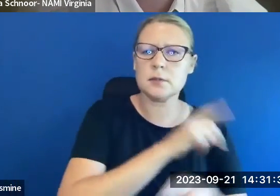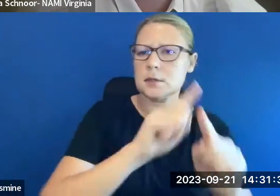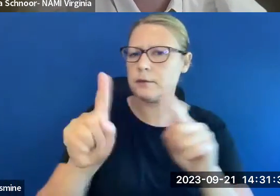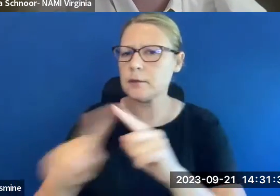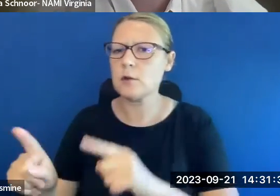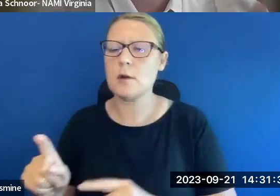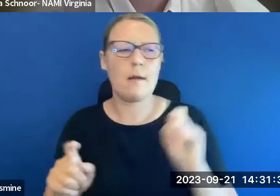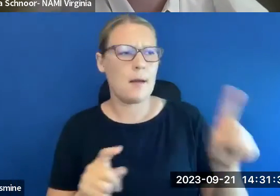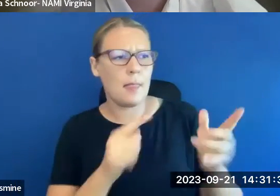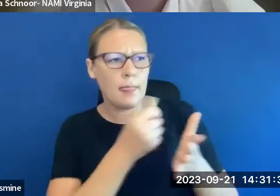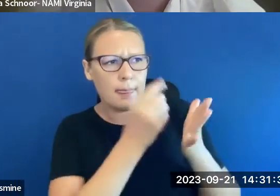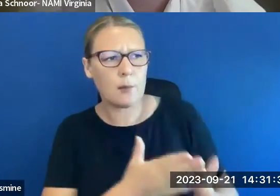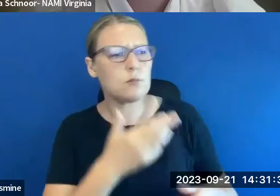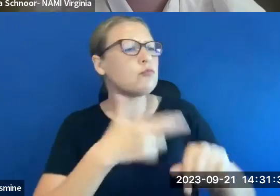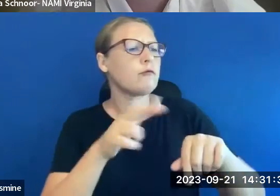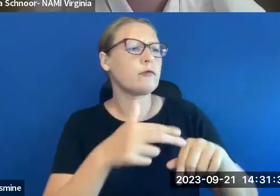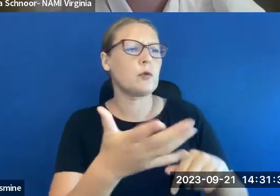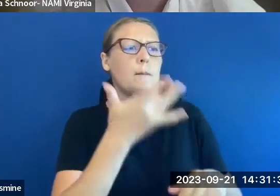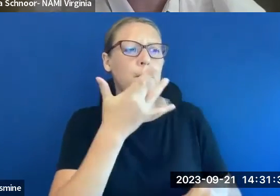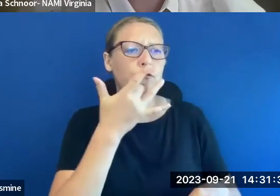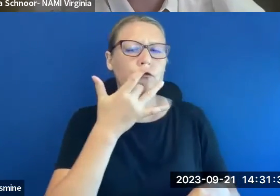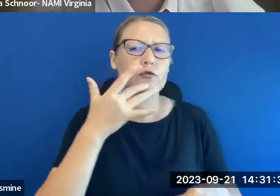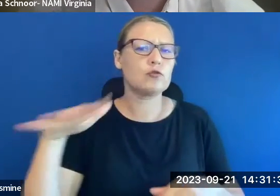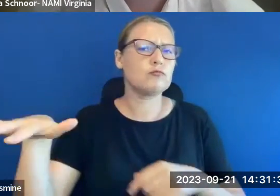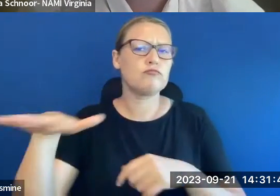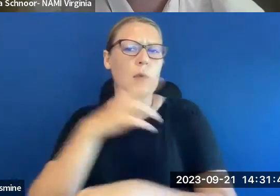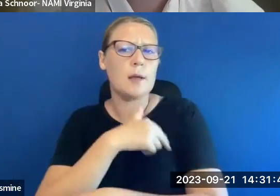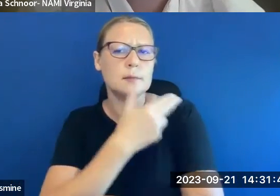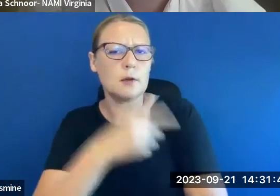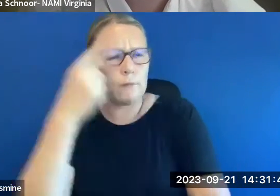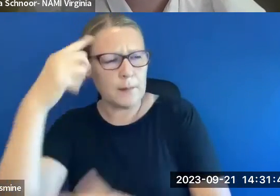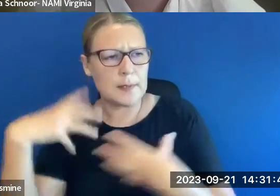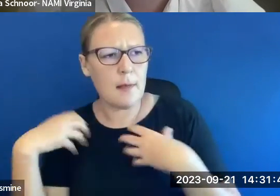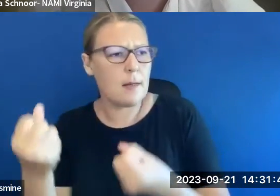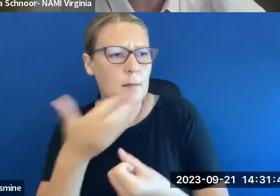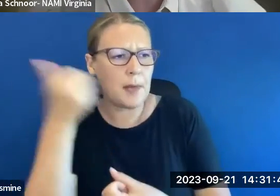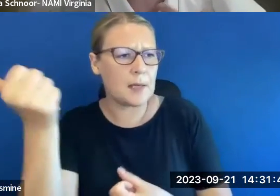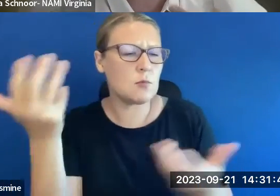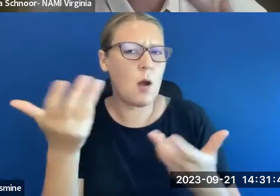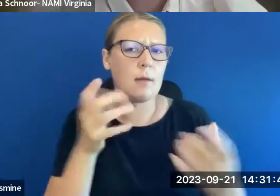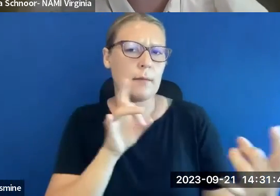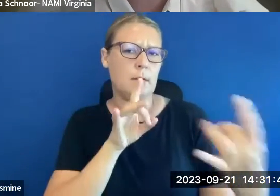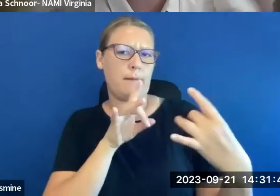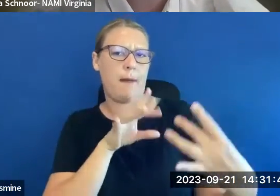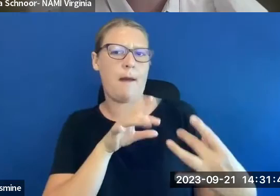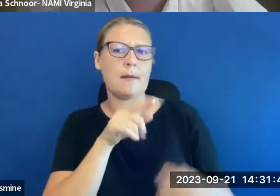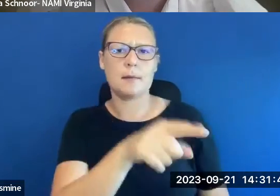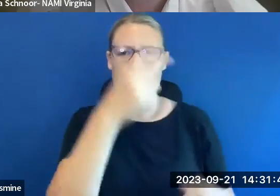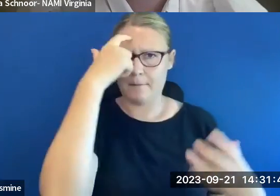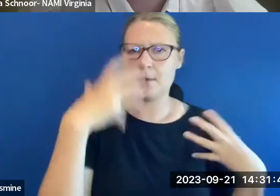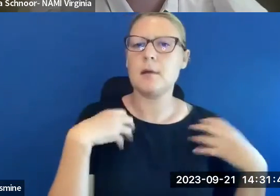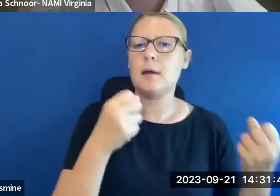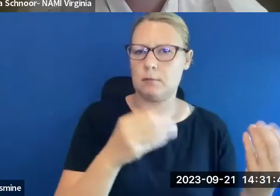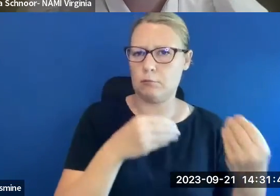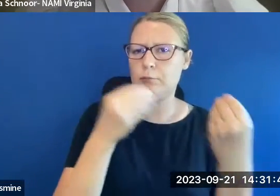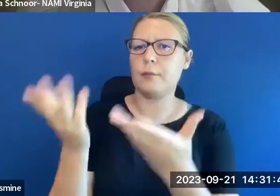that therapist might actually refer, because I think those two, if you have a provider that really works for you, they will help to make sure